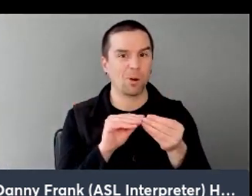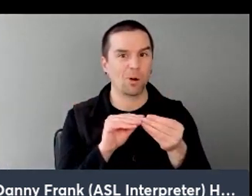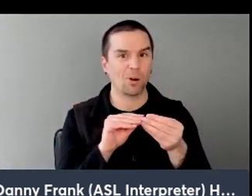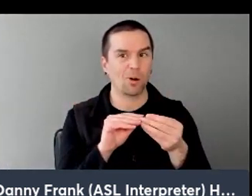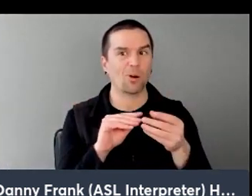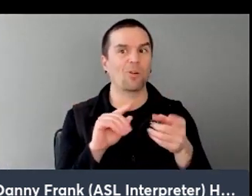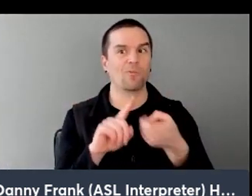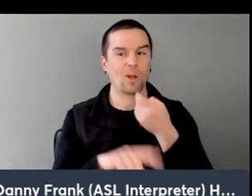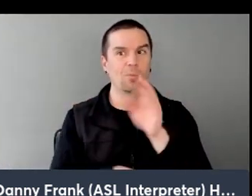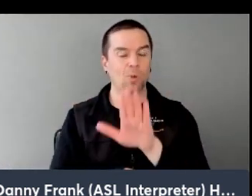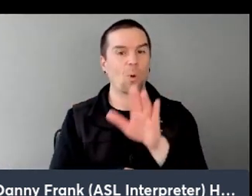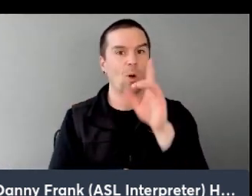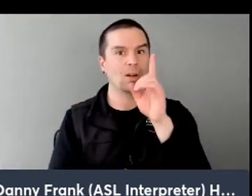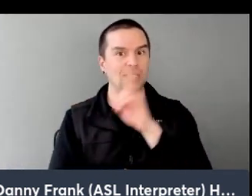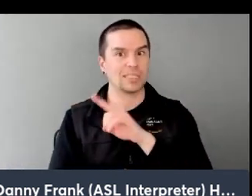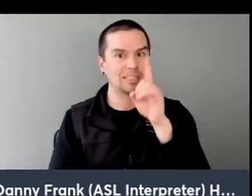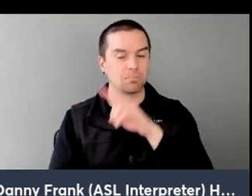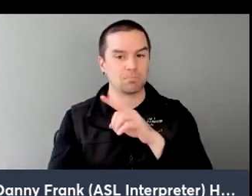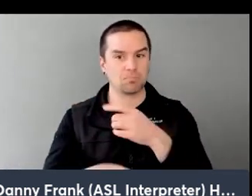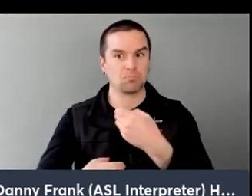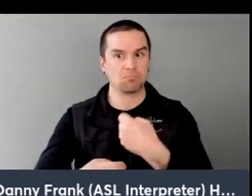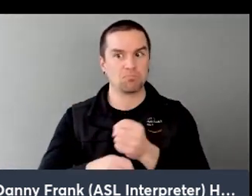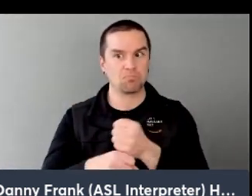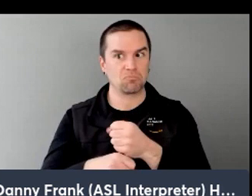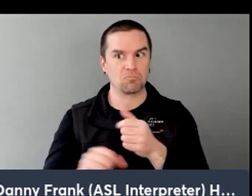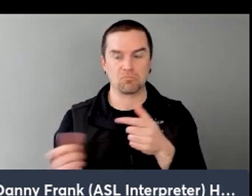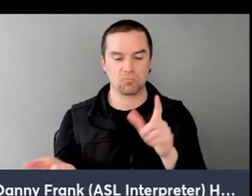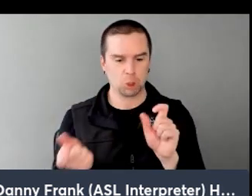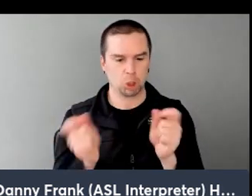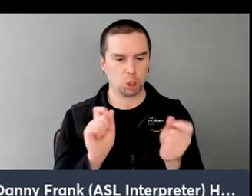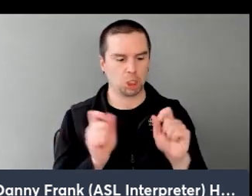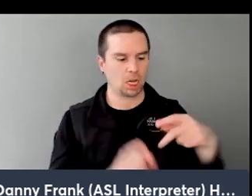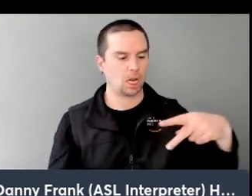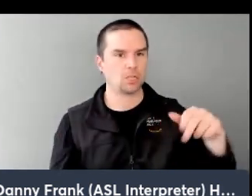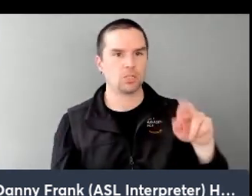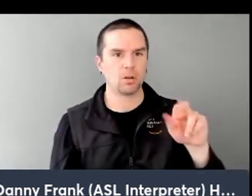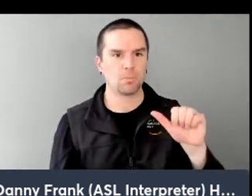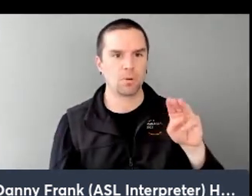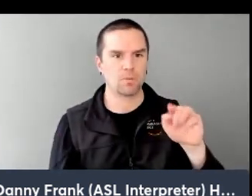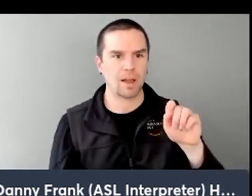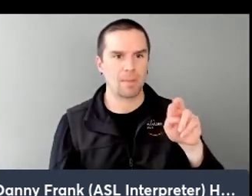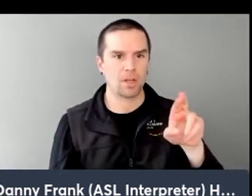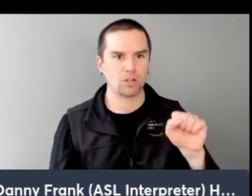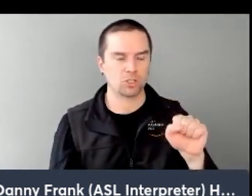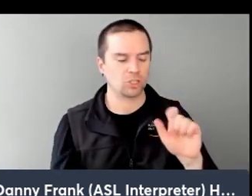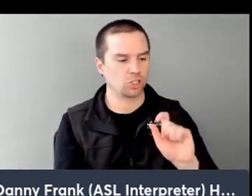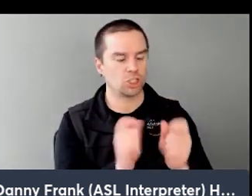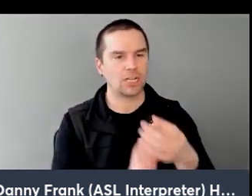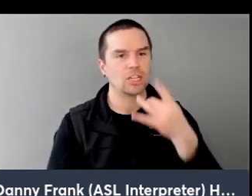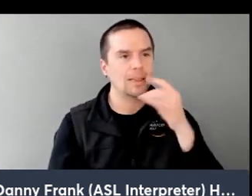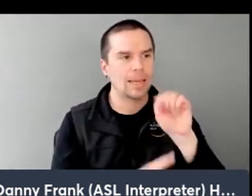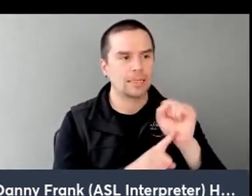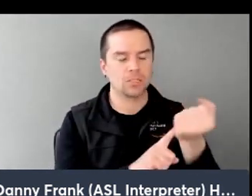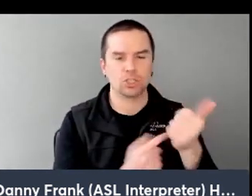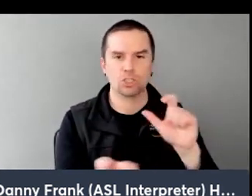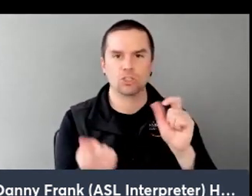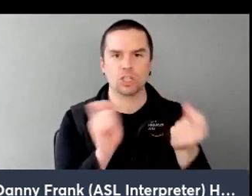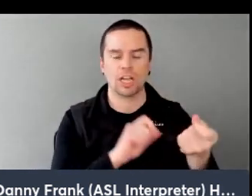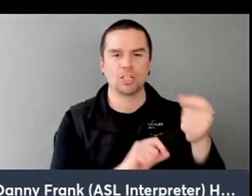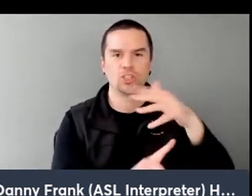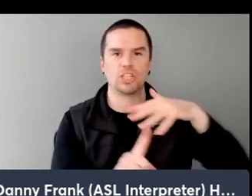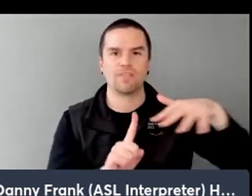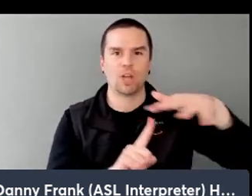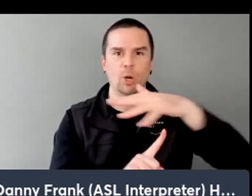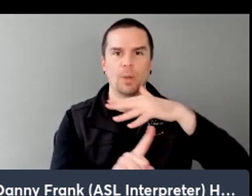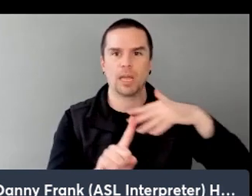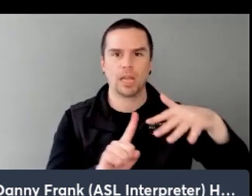simulation, just change the parameters, change the light conditions, change the environment, and you're going to